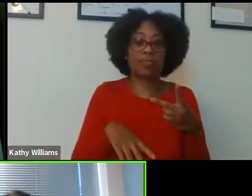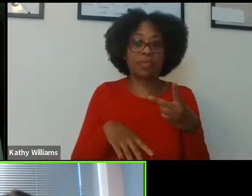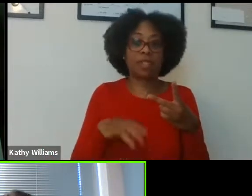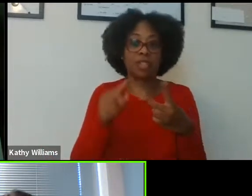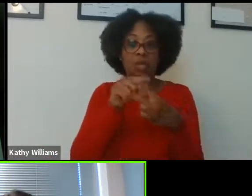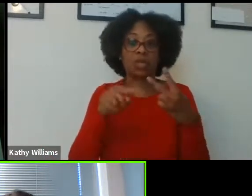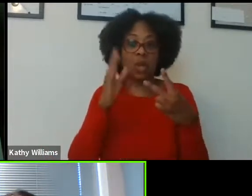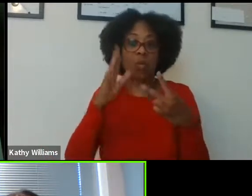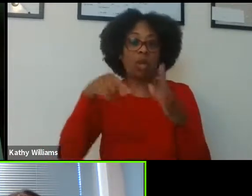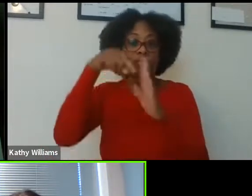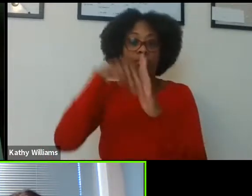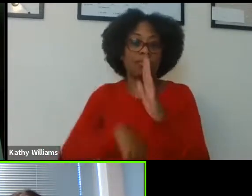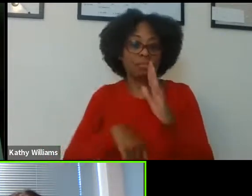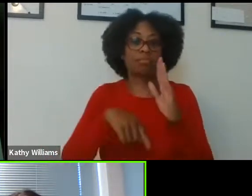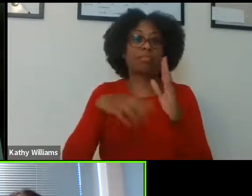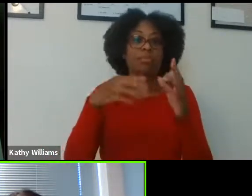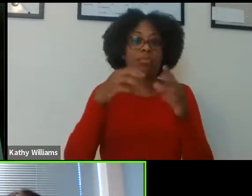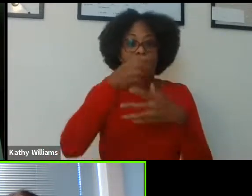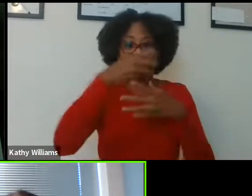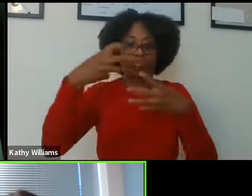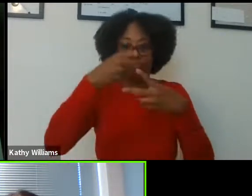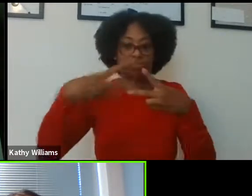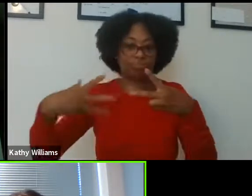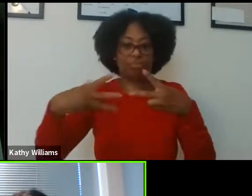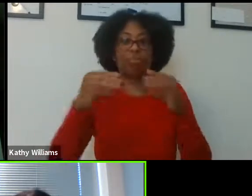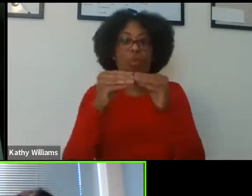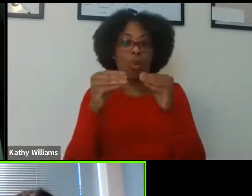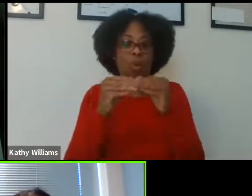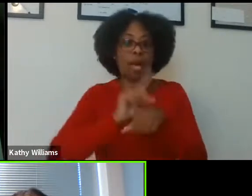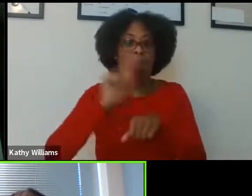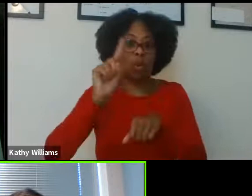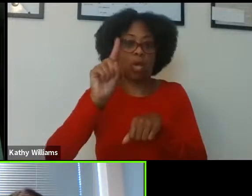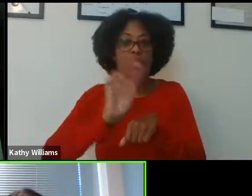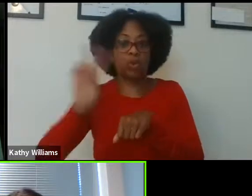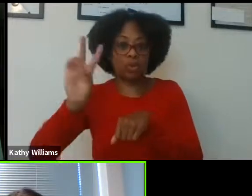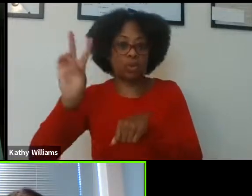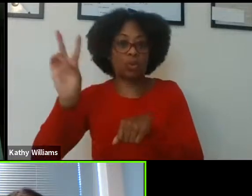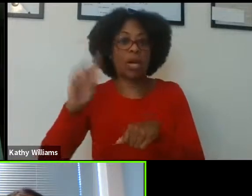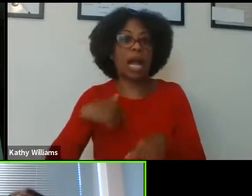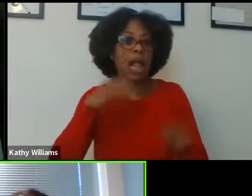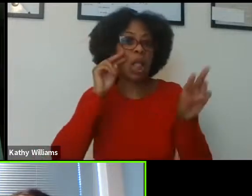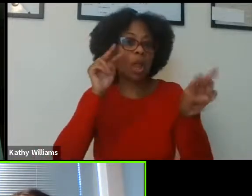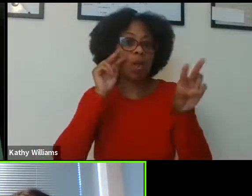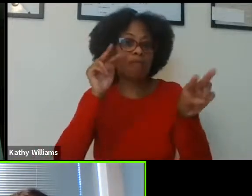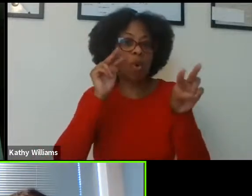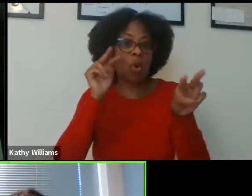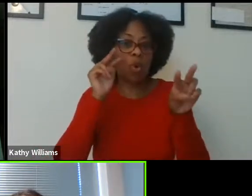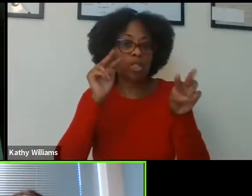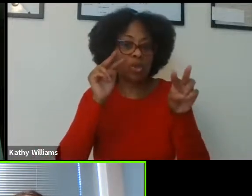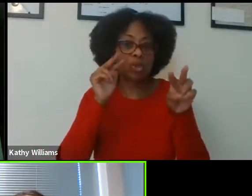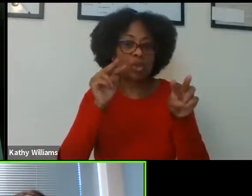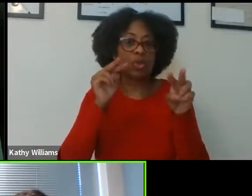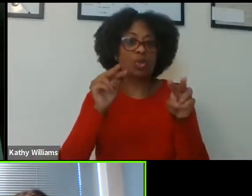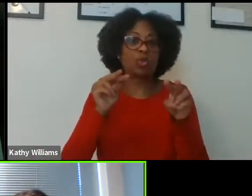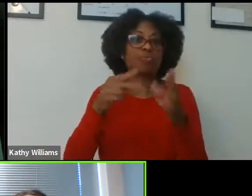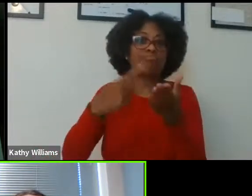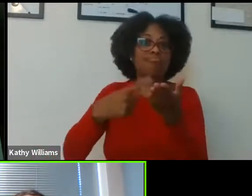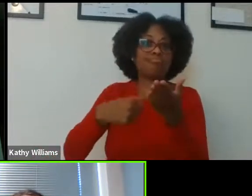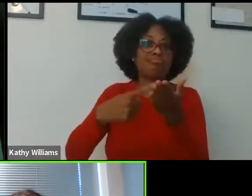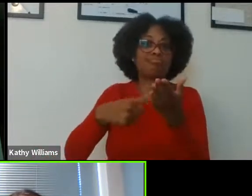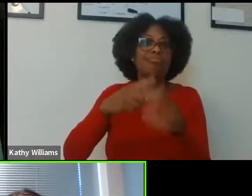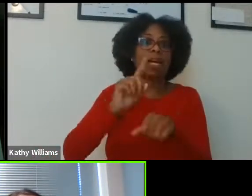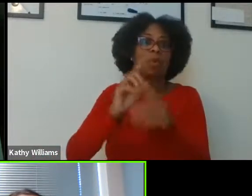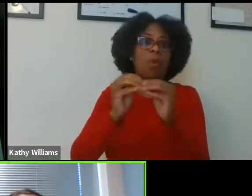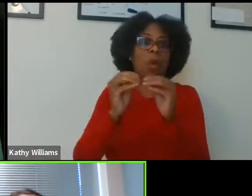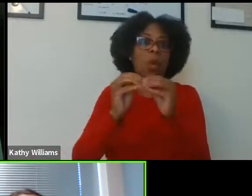Client Assistance Program, and how we can advocate for better services. So I look forward to speaking with you at the 1 o'clock and